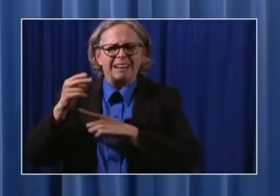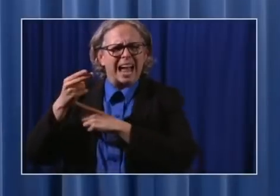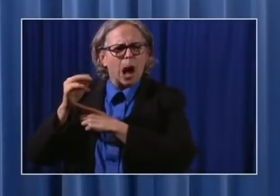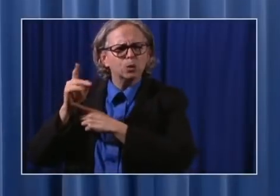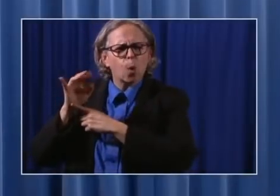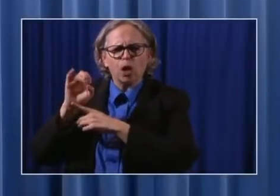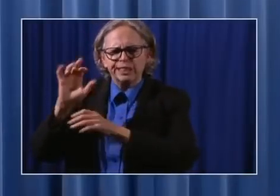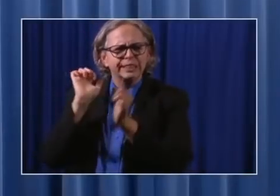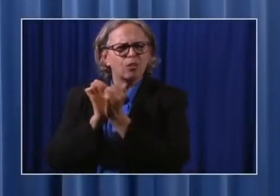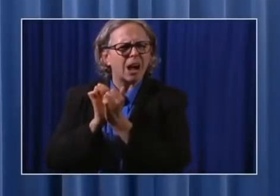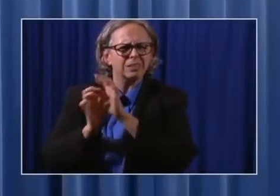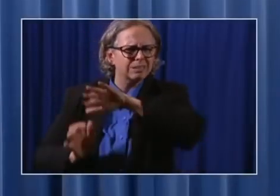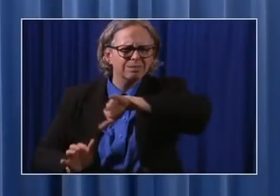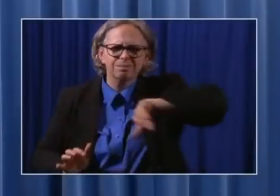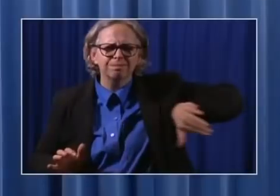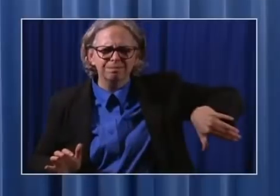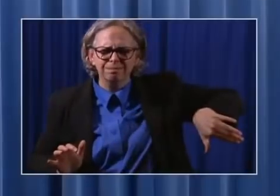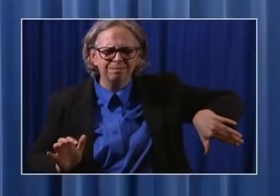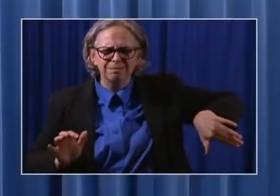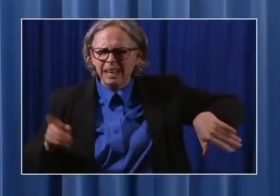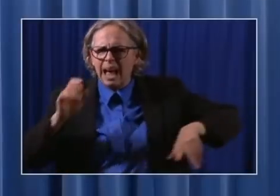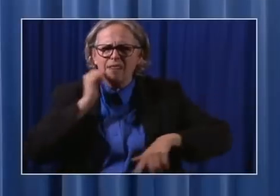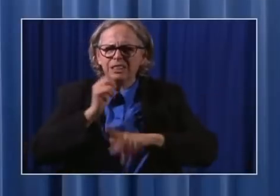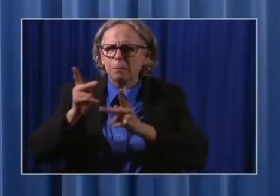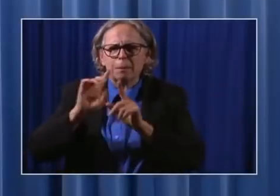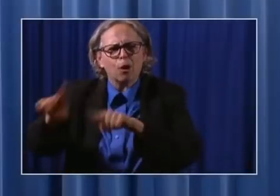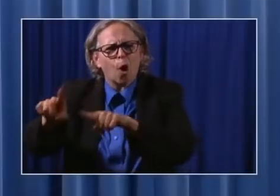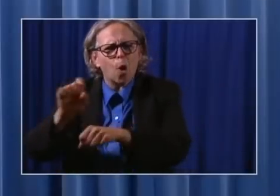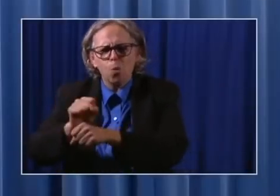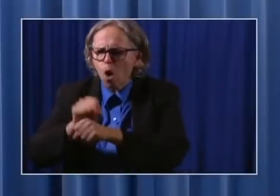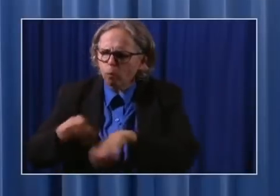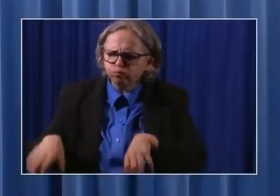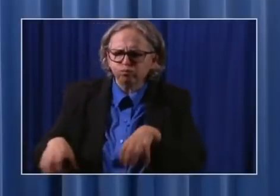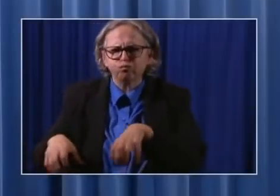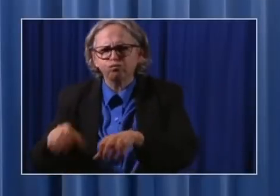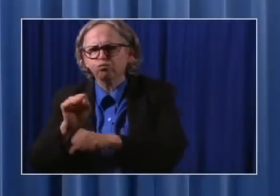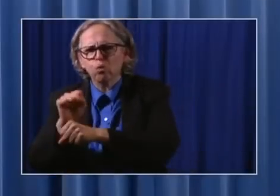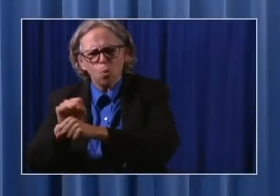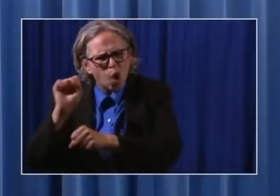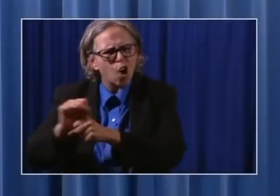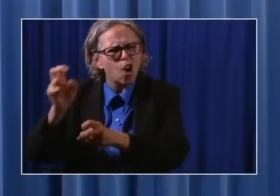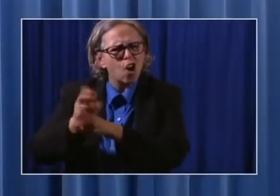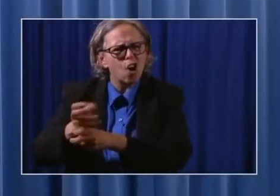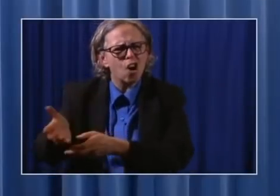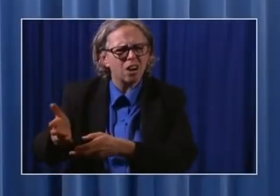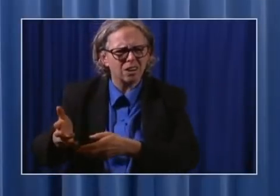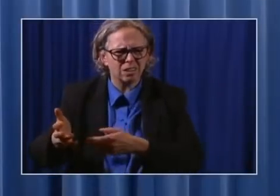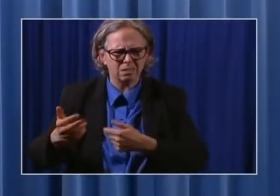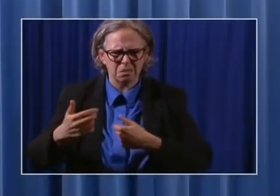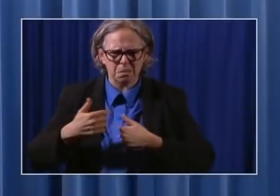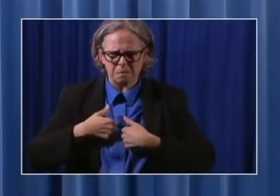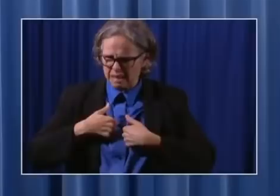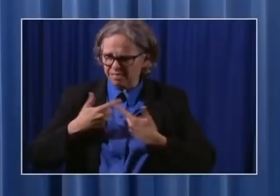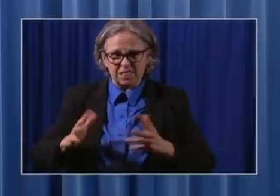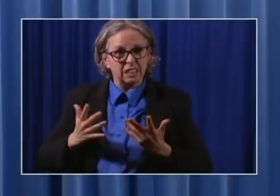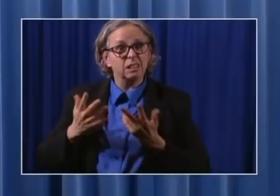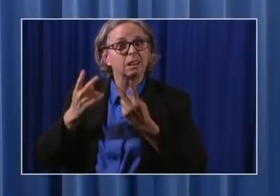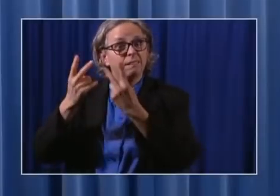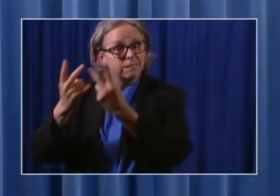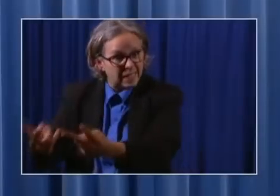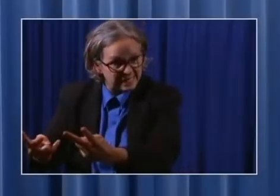day, and they work hard. And I've talked to a lot of them. I went over and visited one of the plants, and they're just doing their